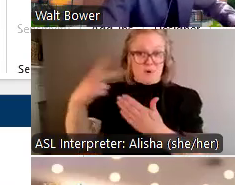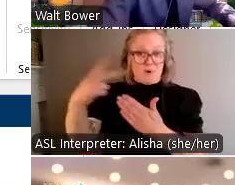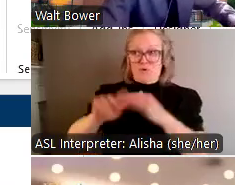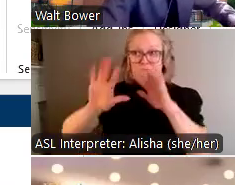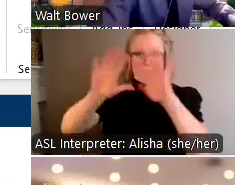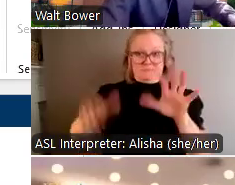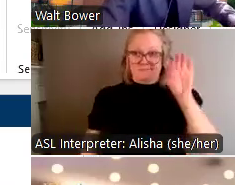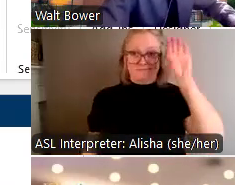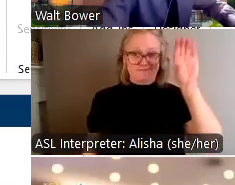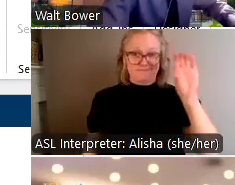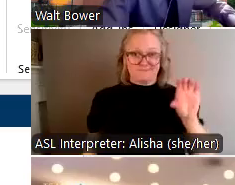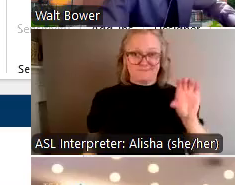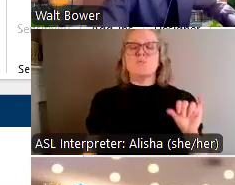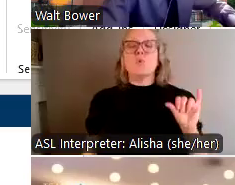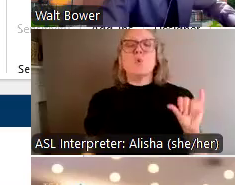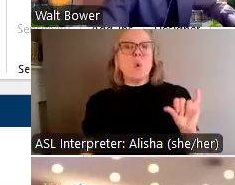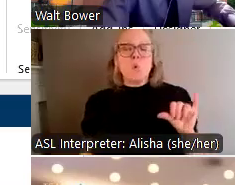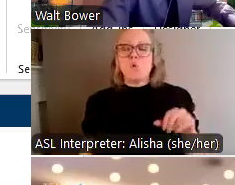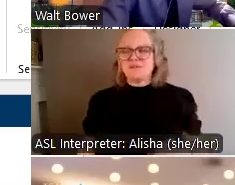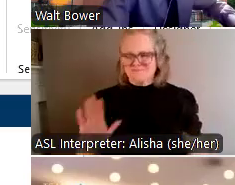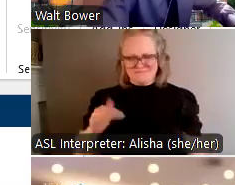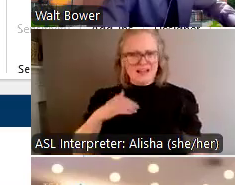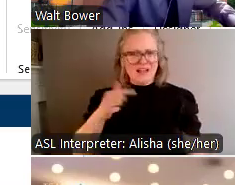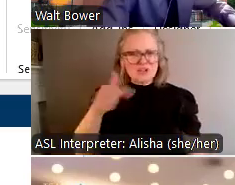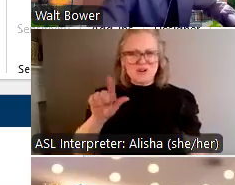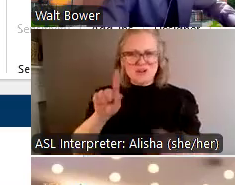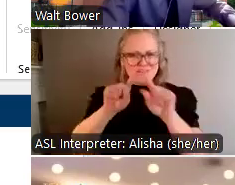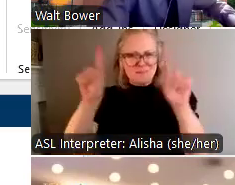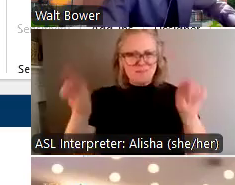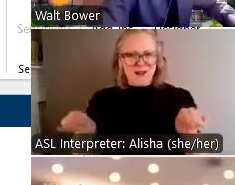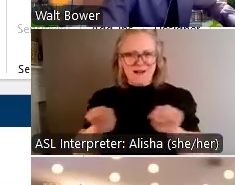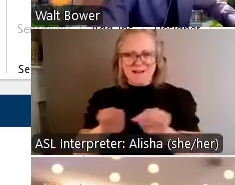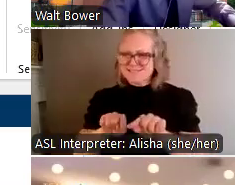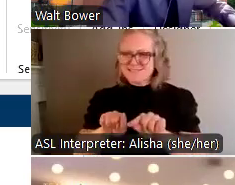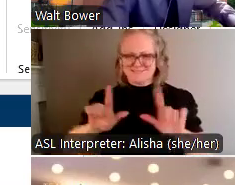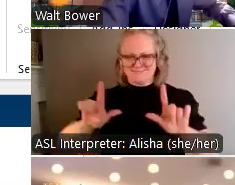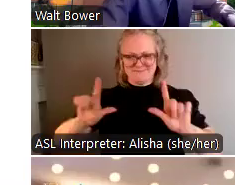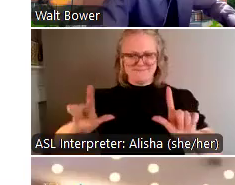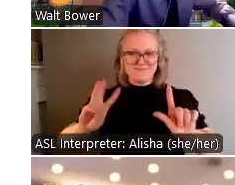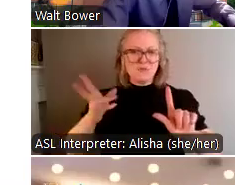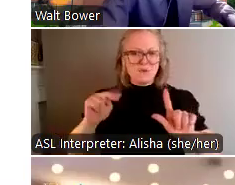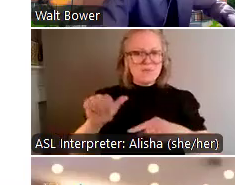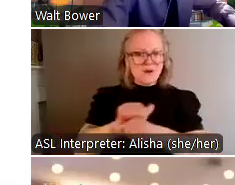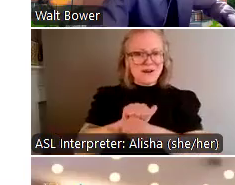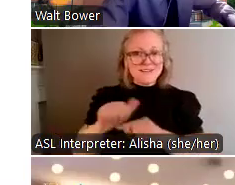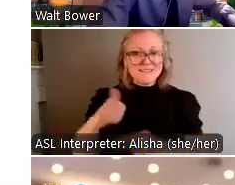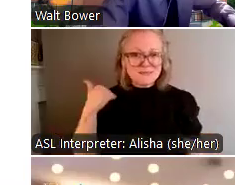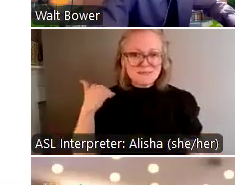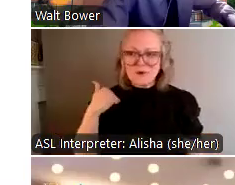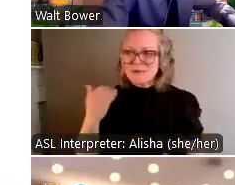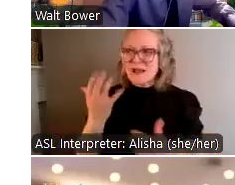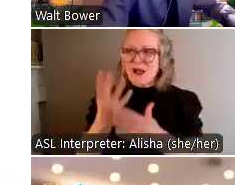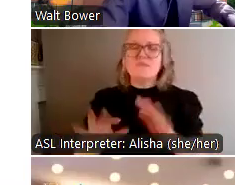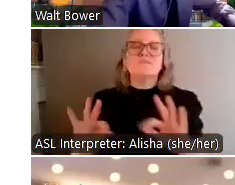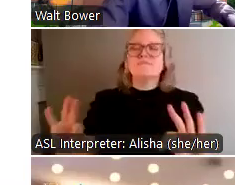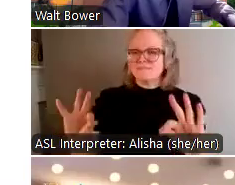too. Okay. All right. It had a green box around it earlier when we tried this, and I'm not seeing it. Okay. We can see